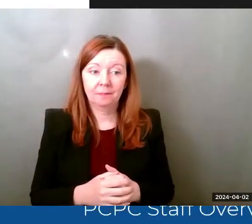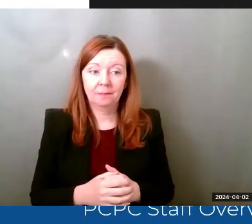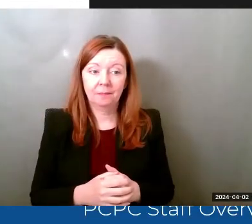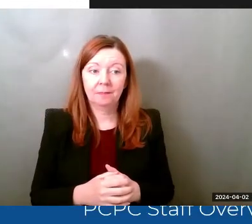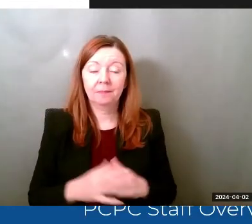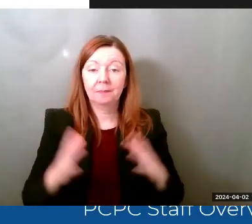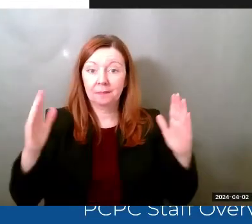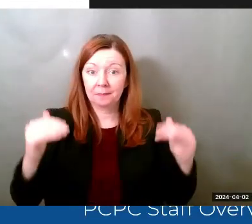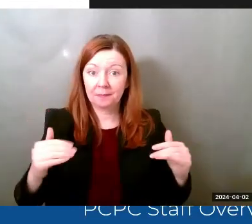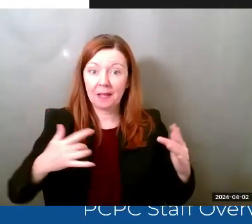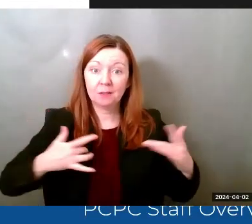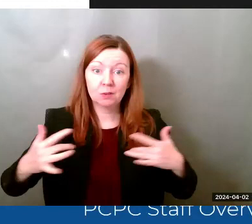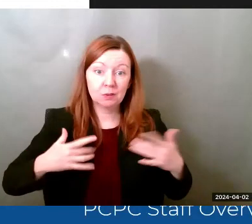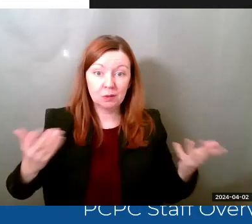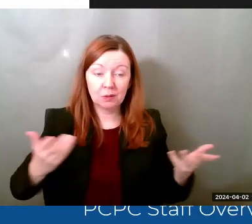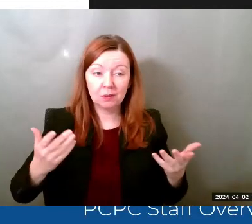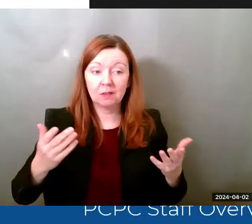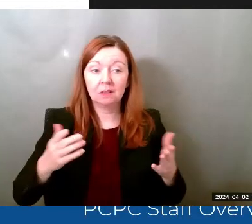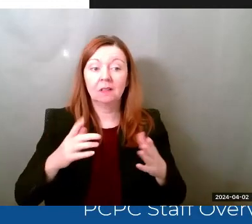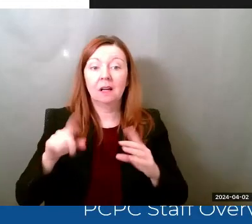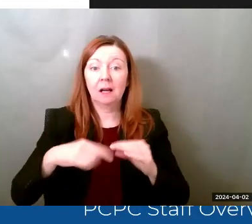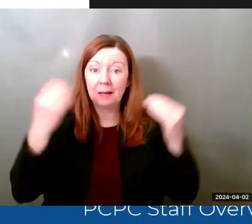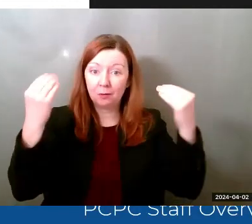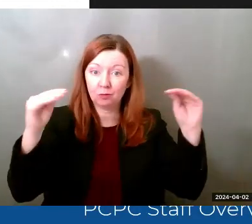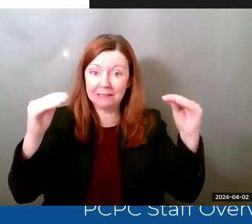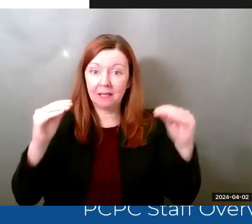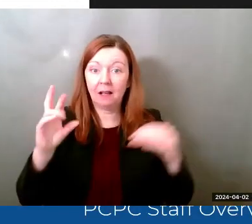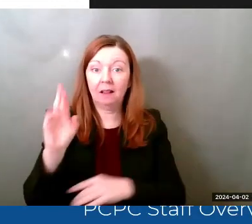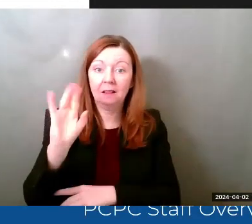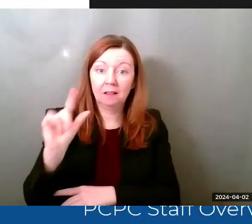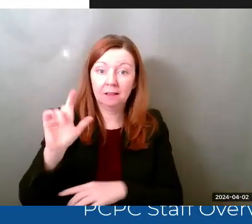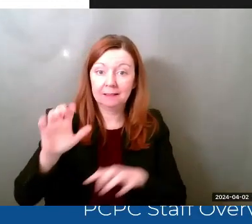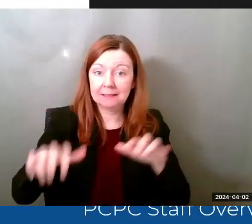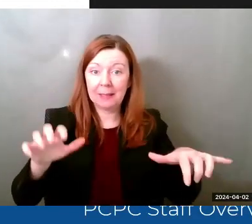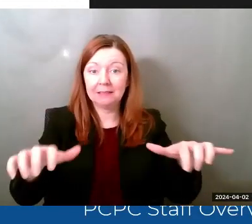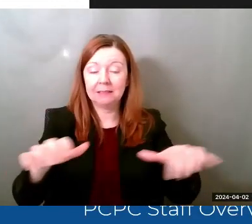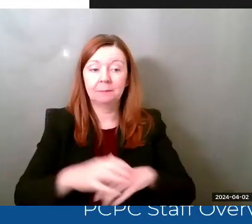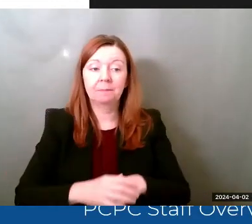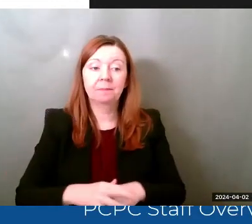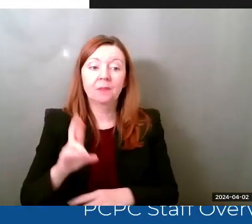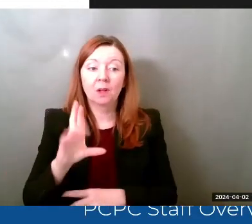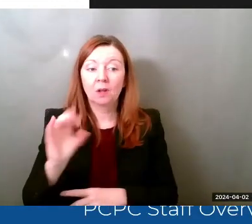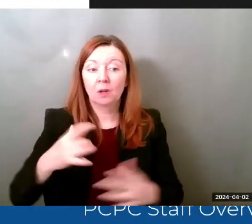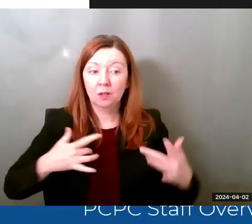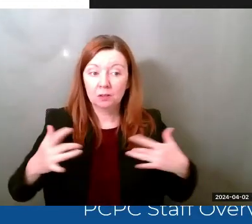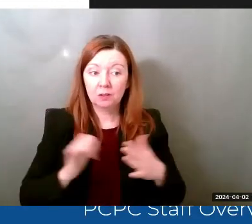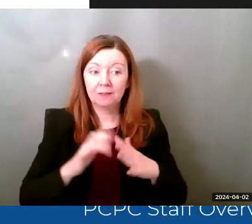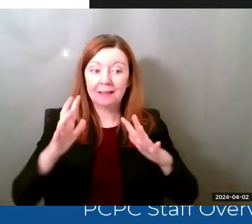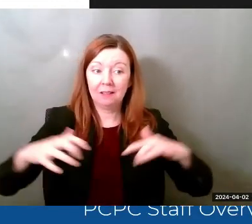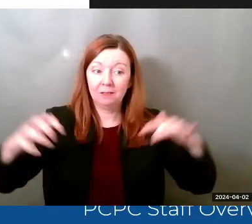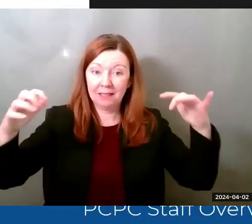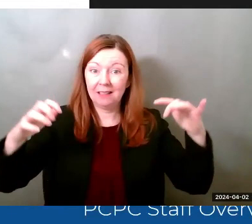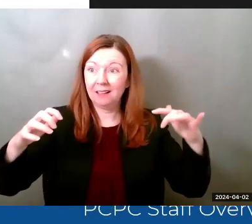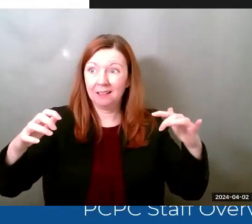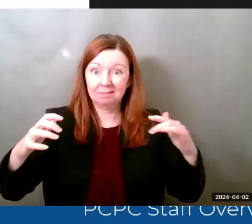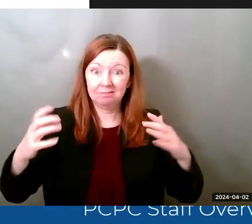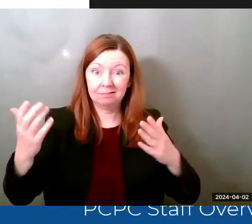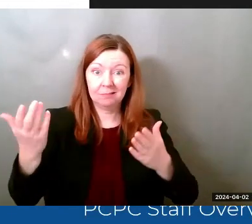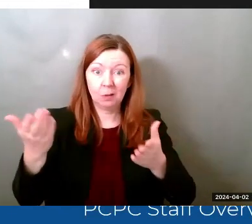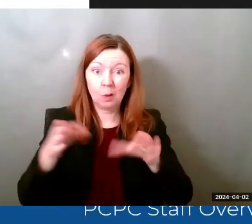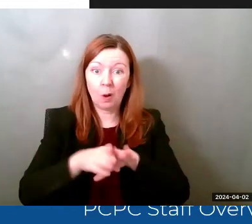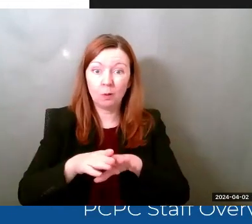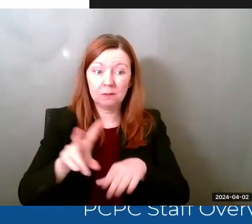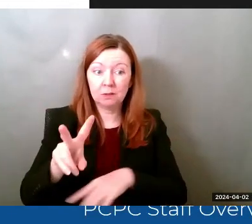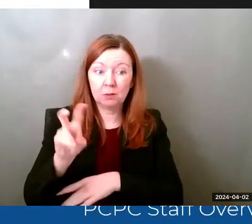The next area of concern was over retail space. The RCO was concerned that the arena being dark 200 nights